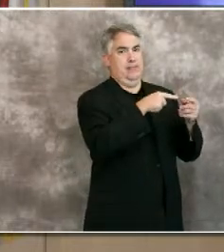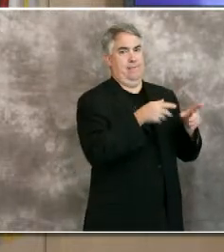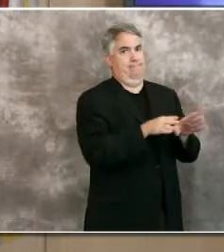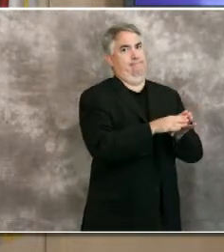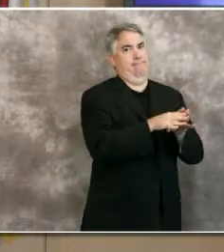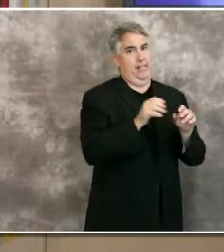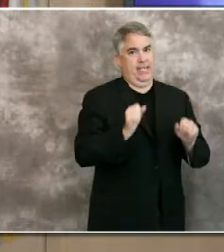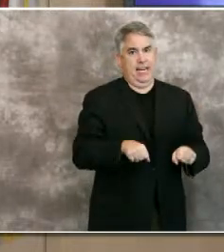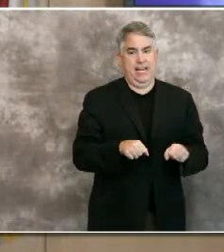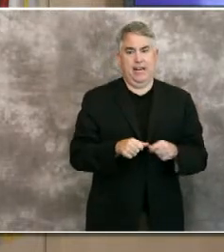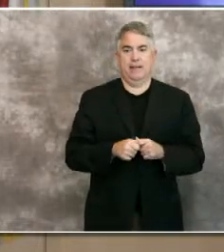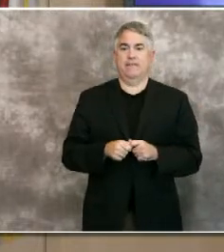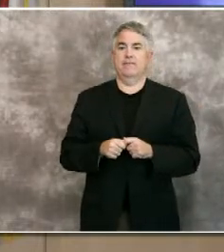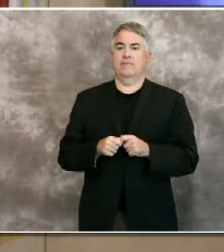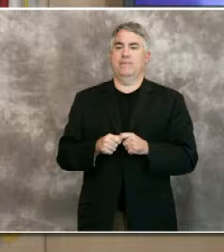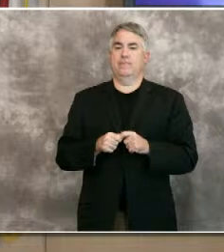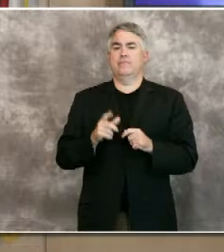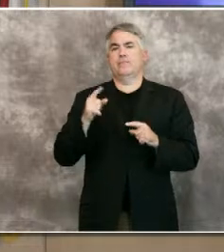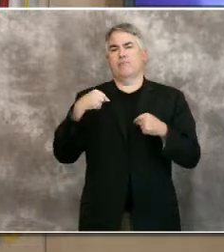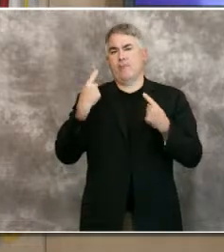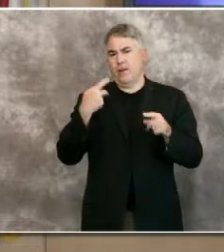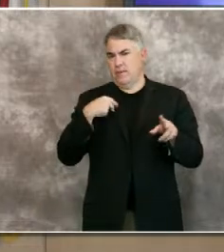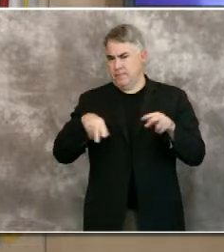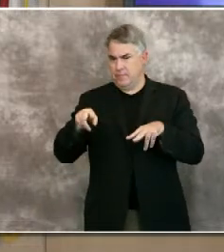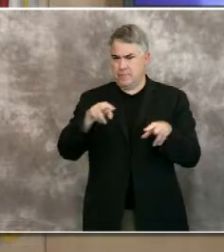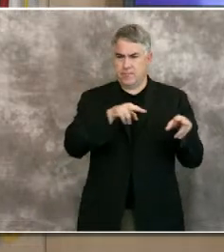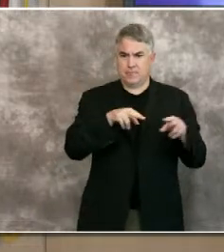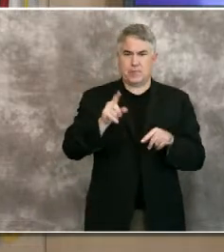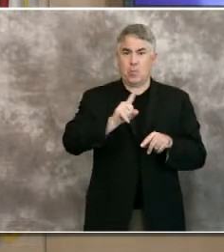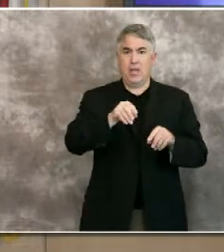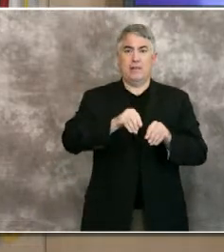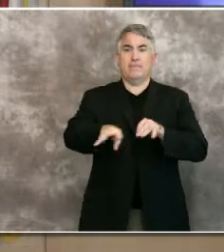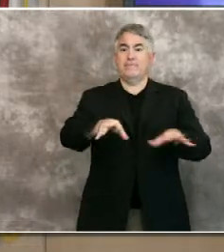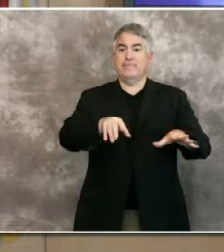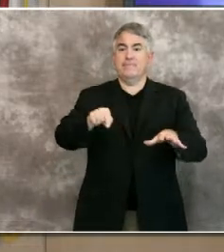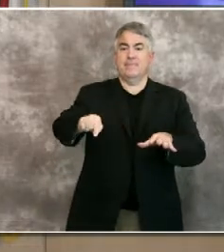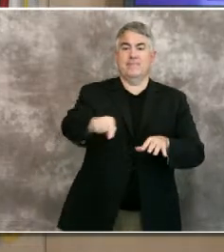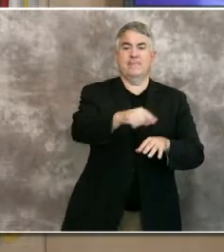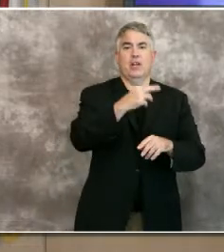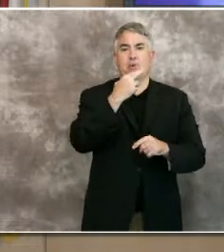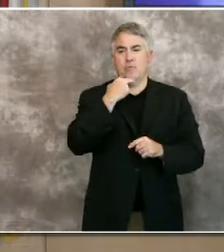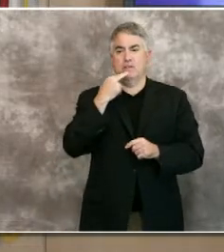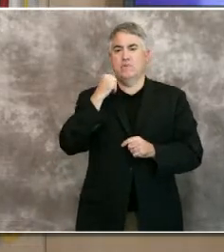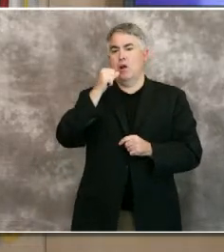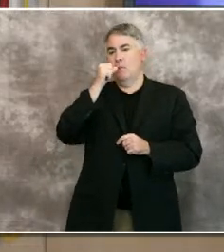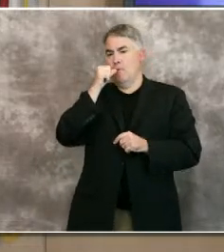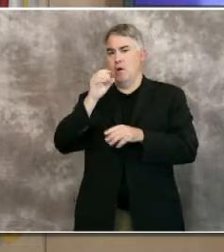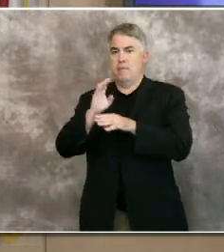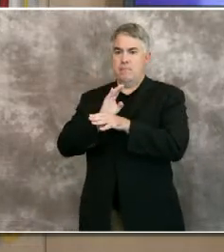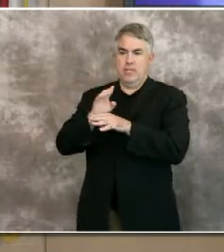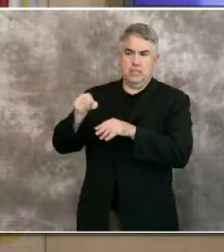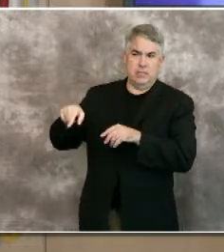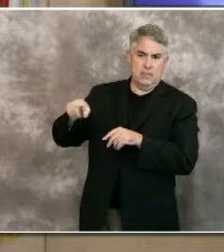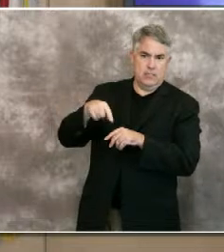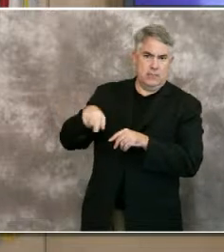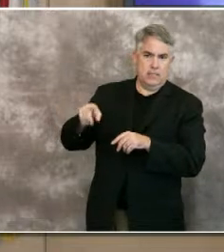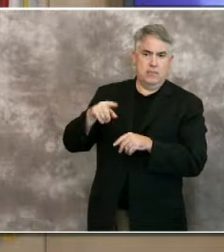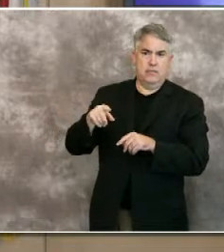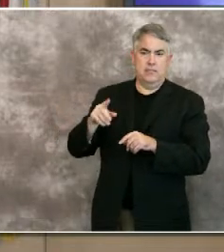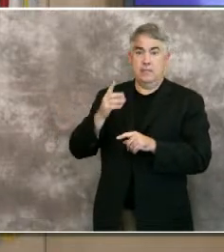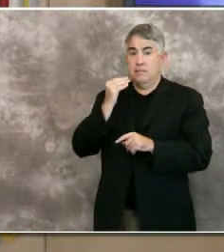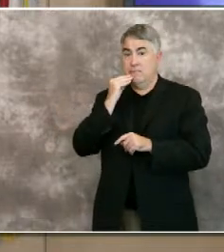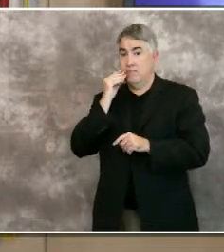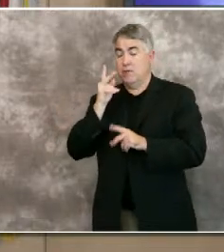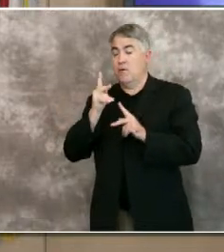we are seeing community outbreaks at restaurants, private businesses, private residences, houses of worship, businesses, office buildings,